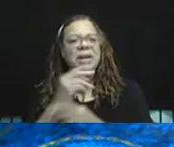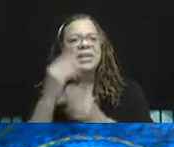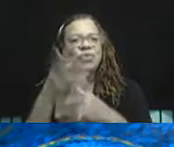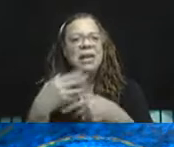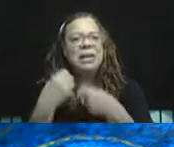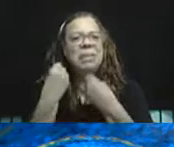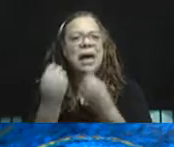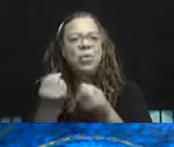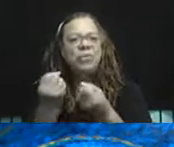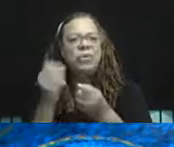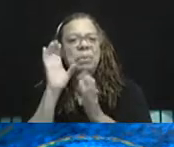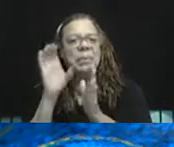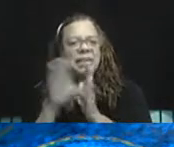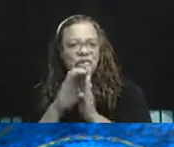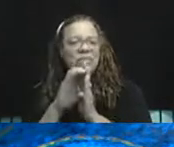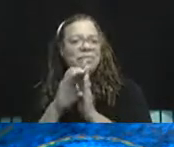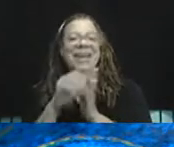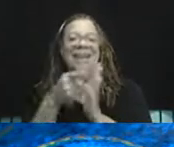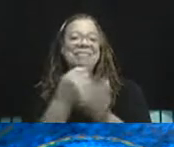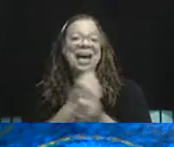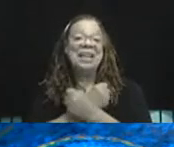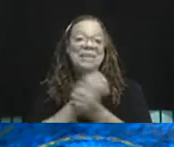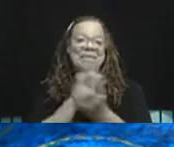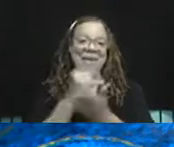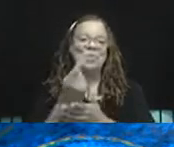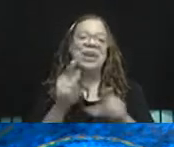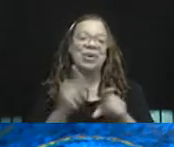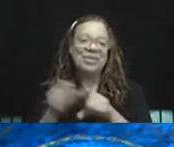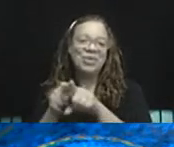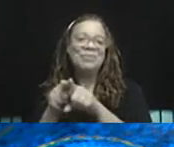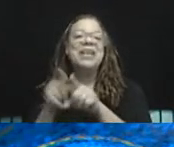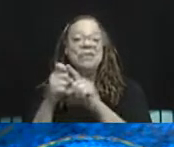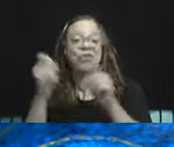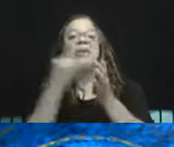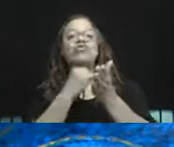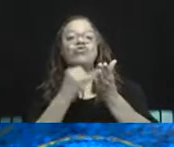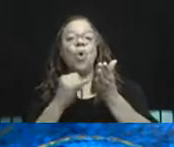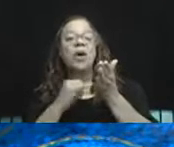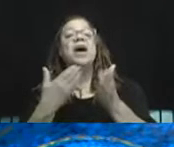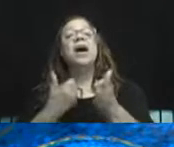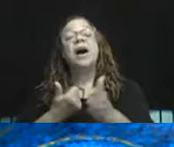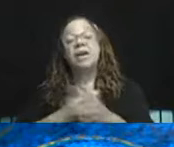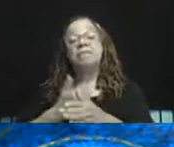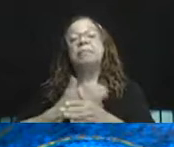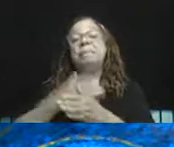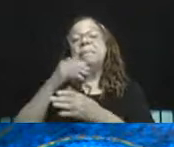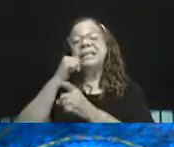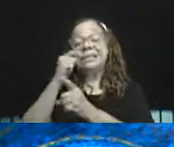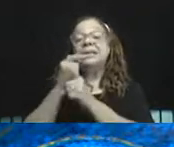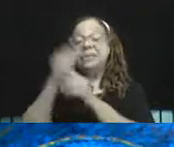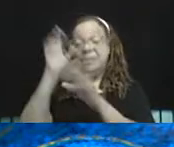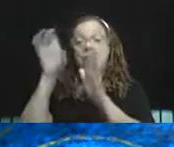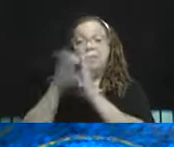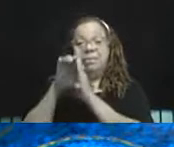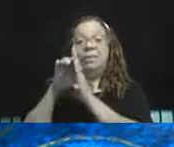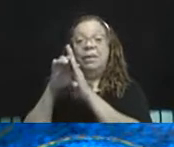powerful. Yeah, I love that one. That one was from a drawing of my sister's photograph, and then I